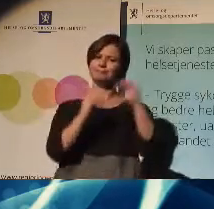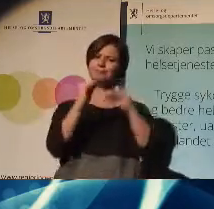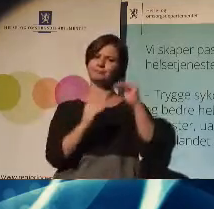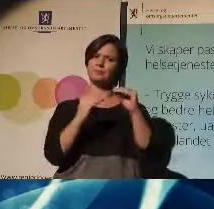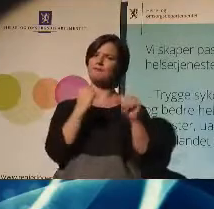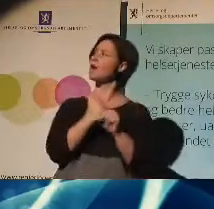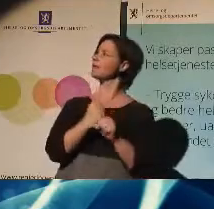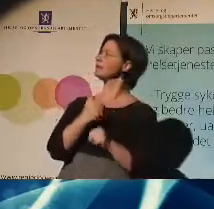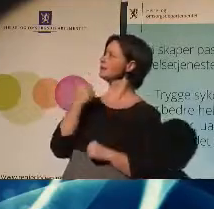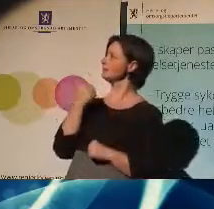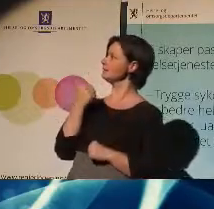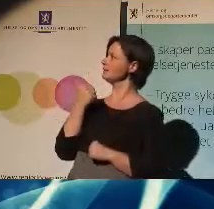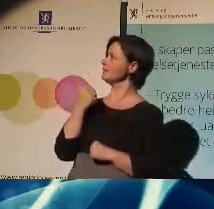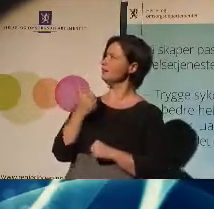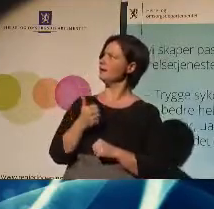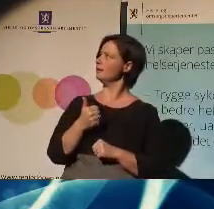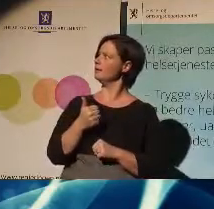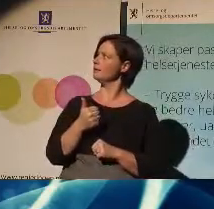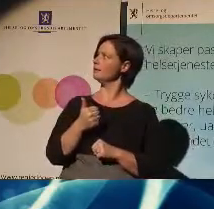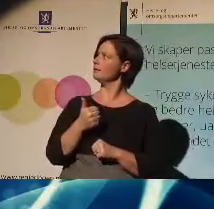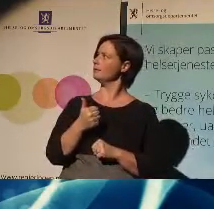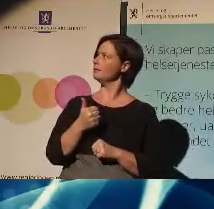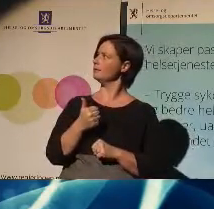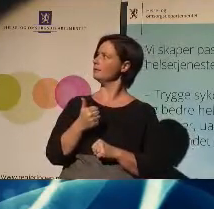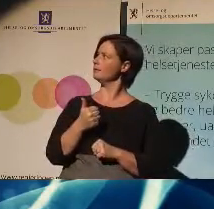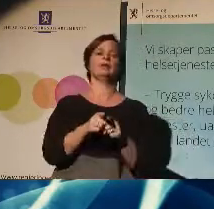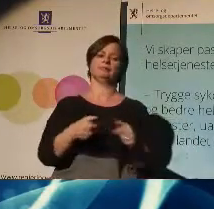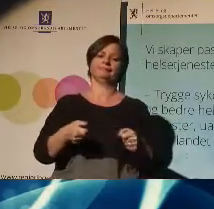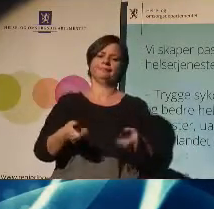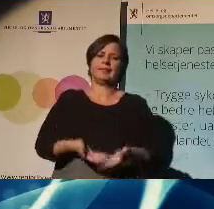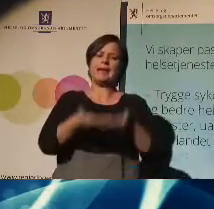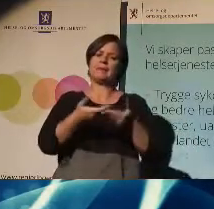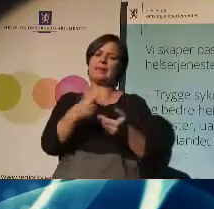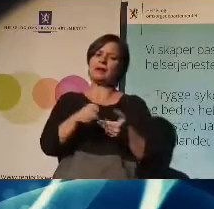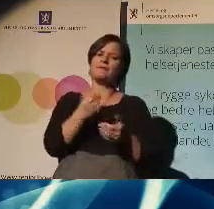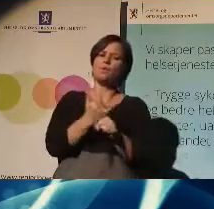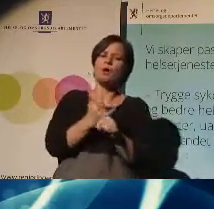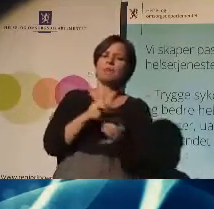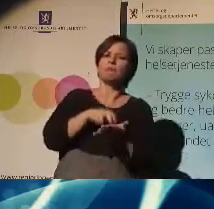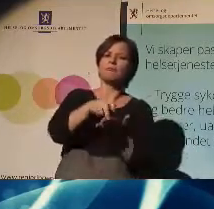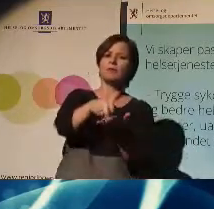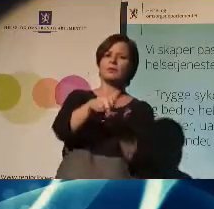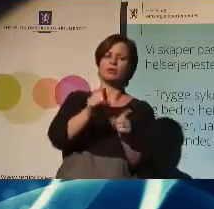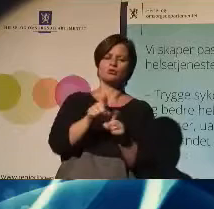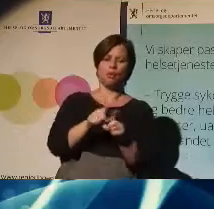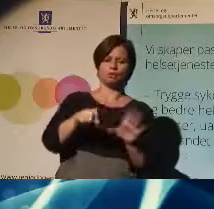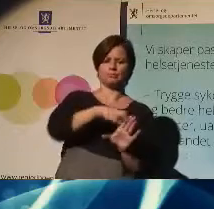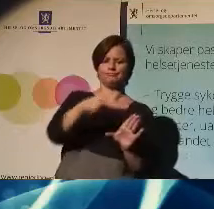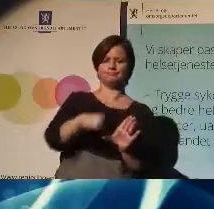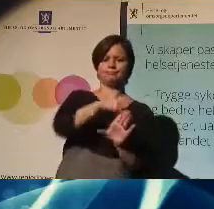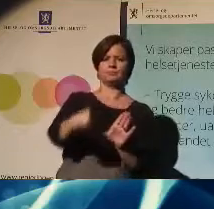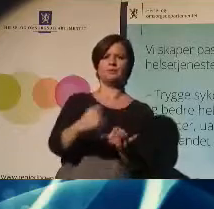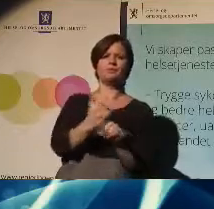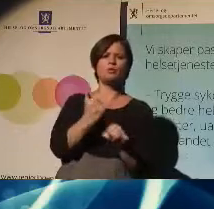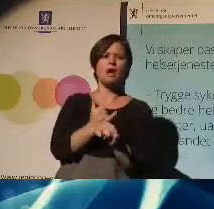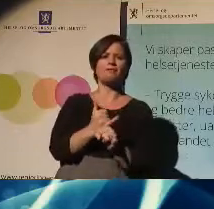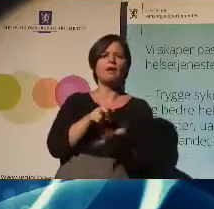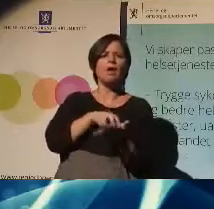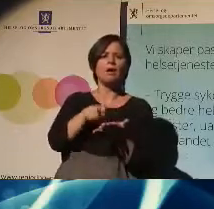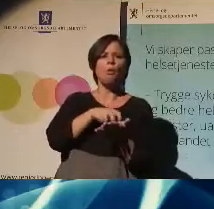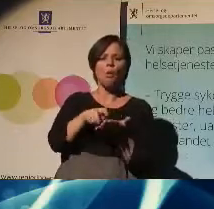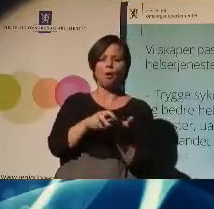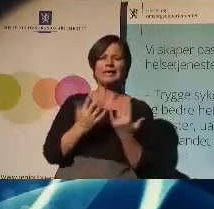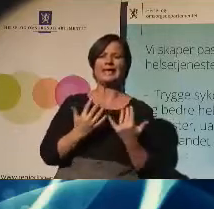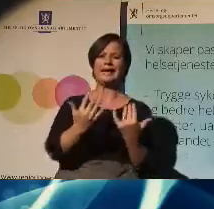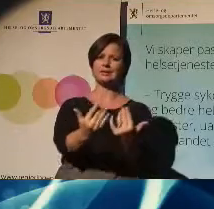walking cane that allows this man to walk. This is the so-called walking ladder that allows him to walk in the grass. Inside his